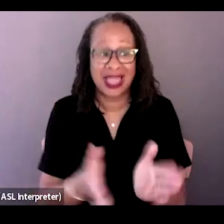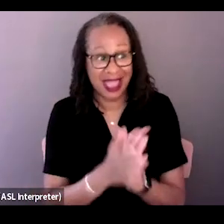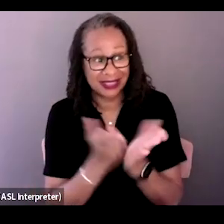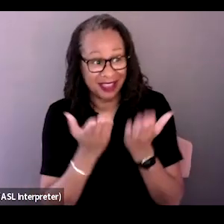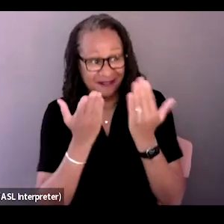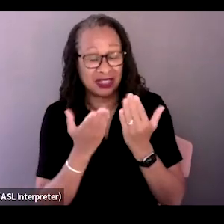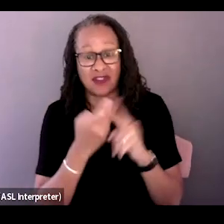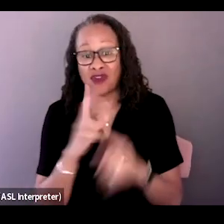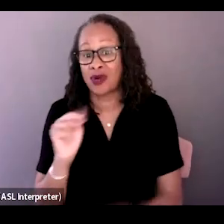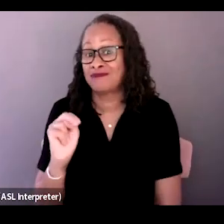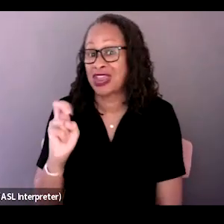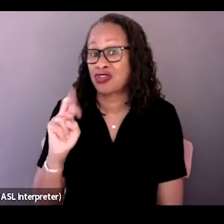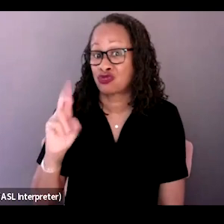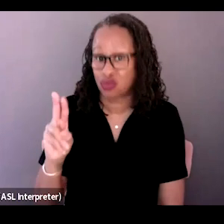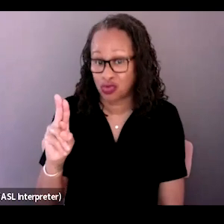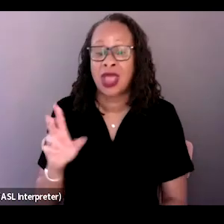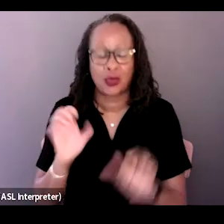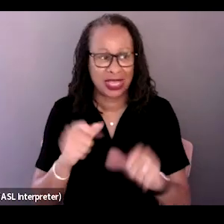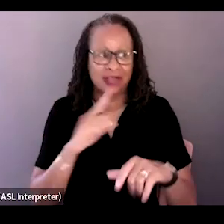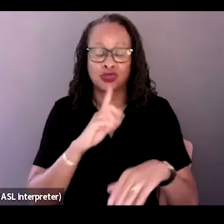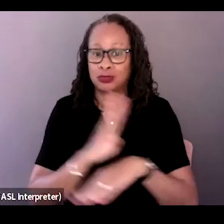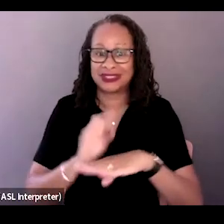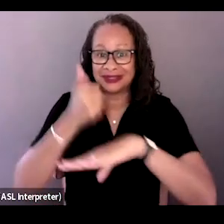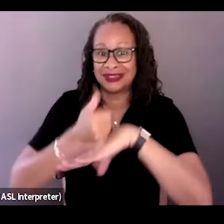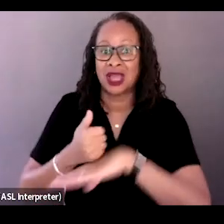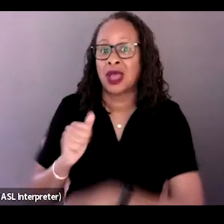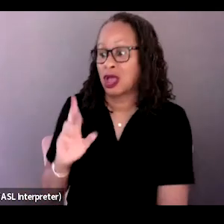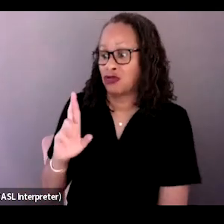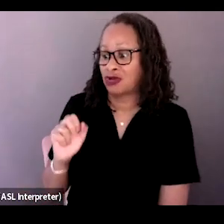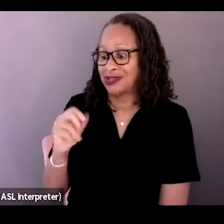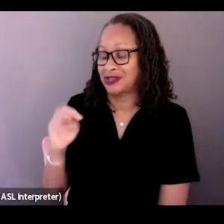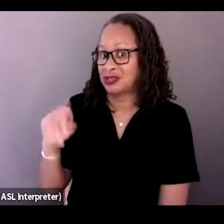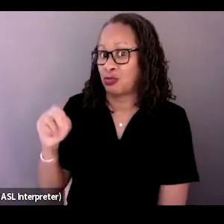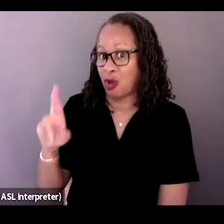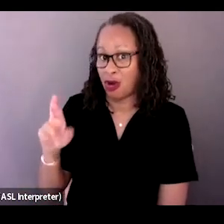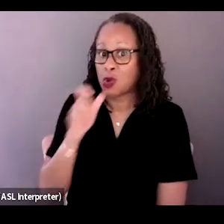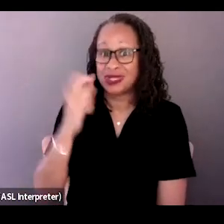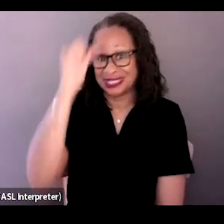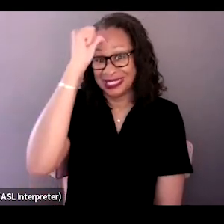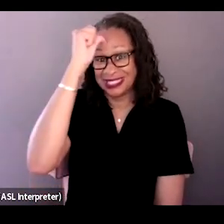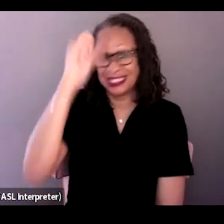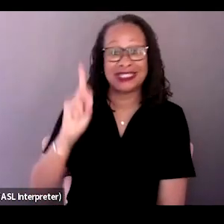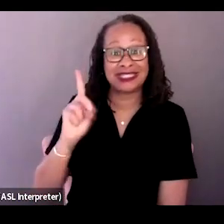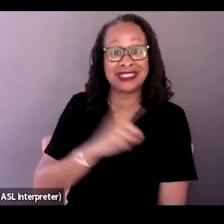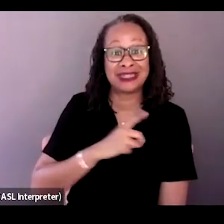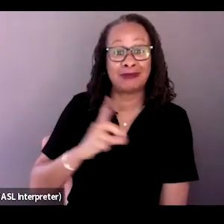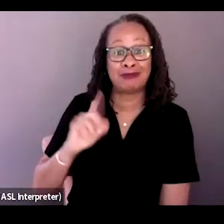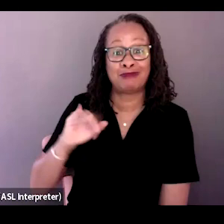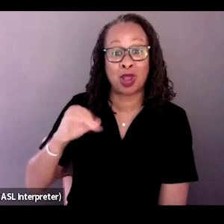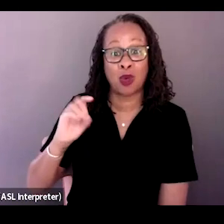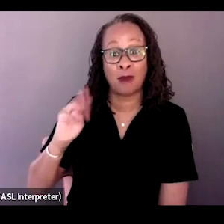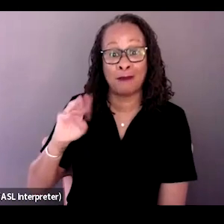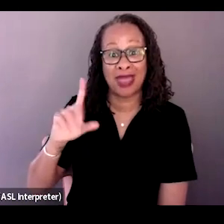Jawaharlal Nehru, and he said, yeah, we can actually appoint Dayal Rajaswar, who's an Indian diplomat. And sort of Hammarskjöld was changing course and taking